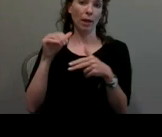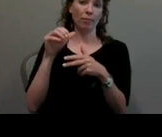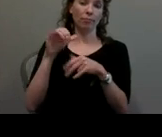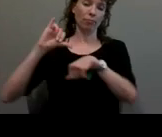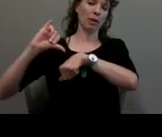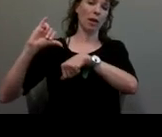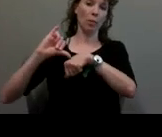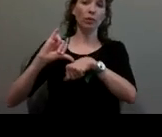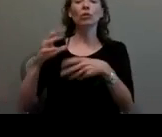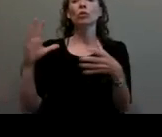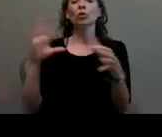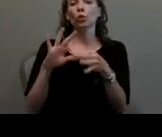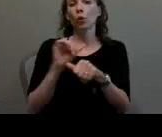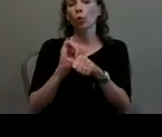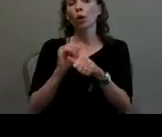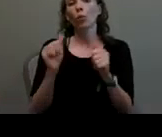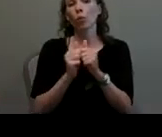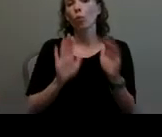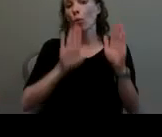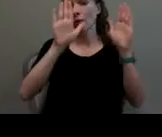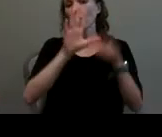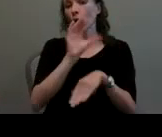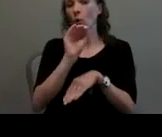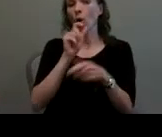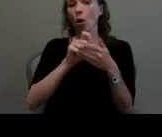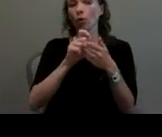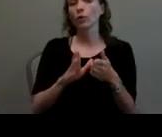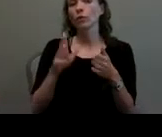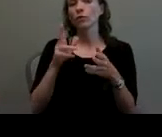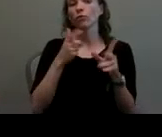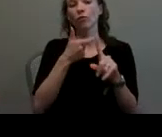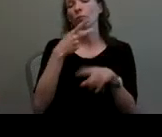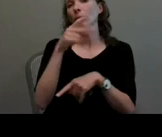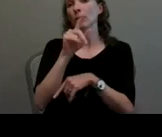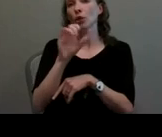some wonderful co-authors from the Peter Kim lab at Stanford University.